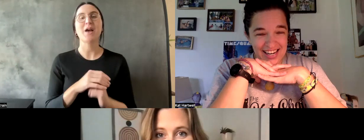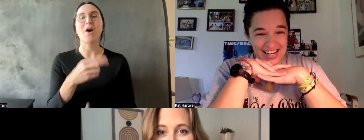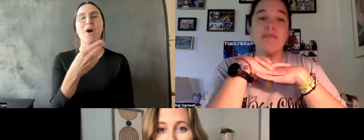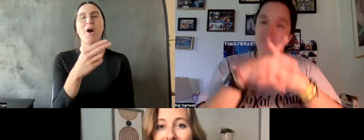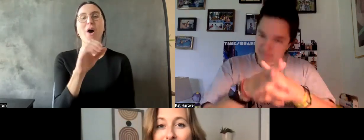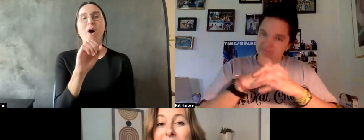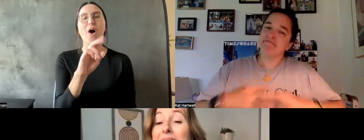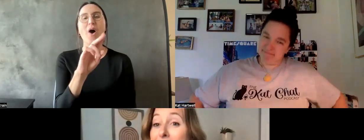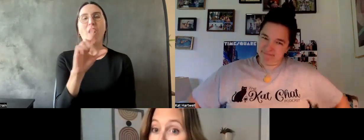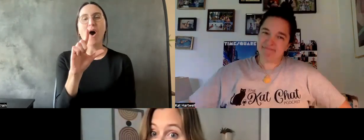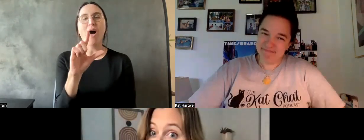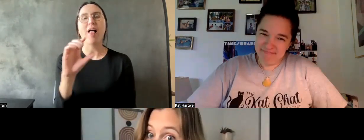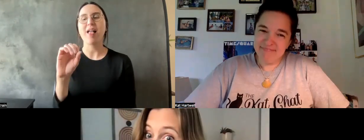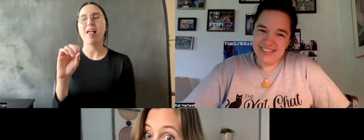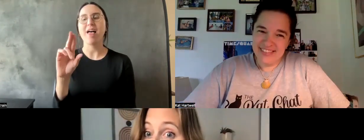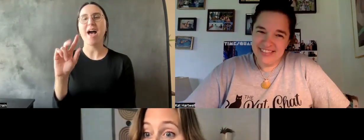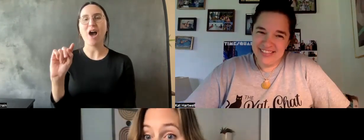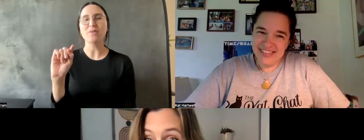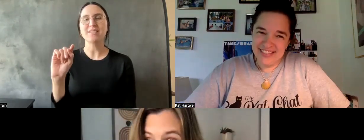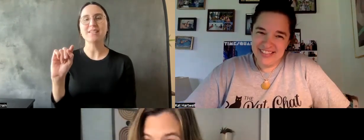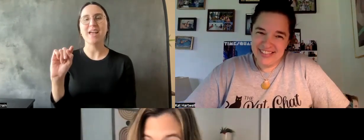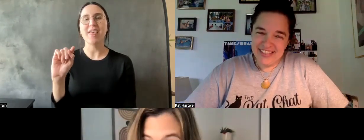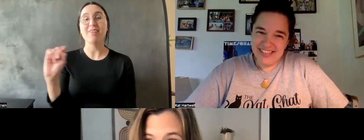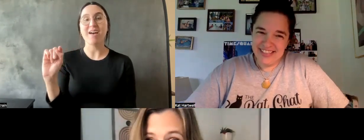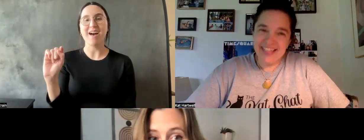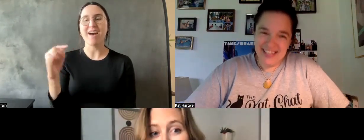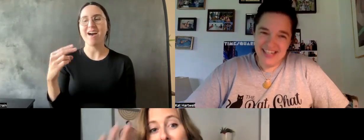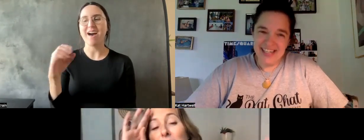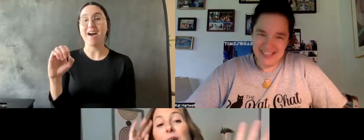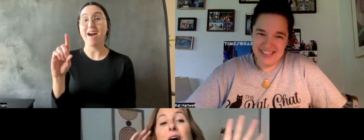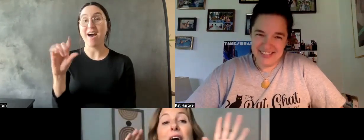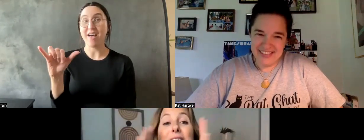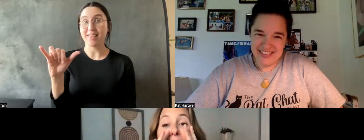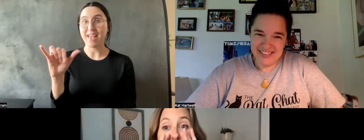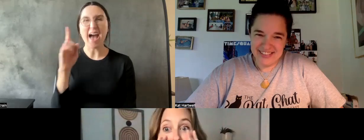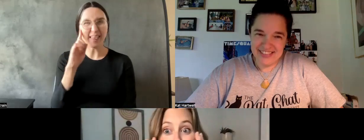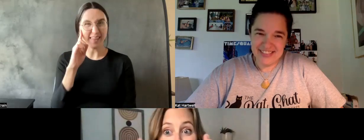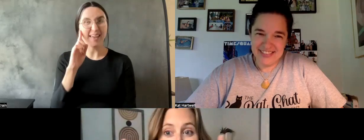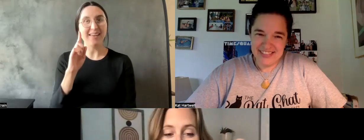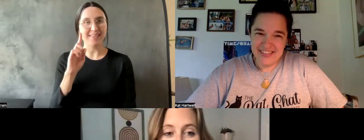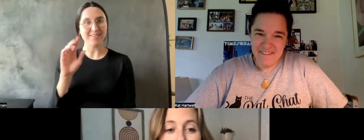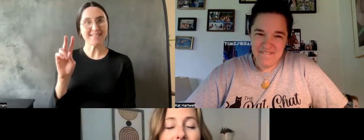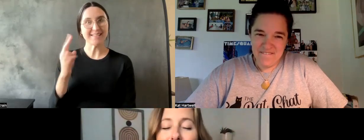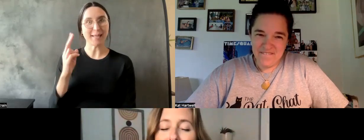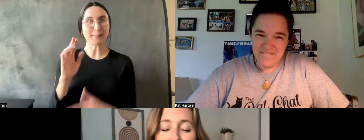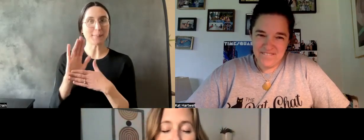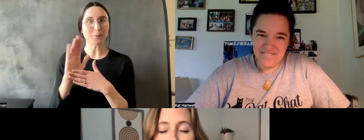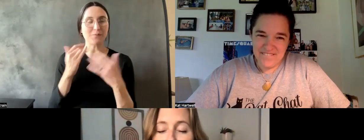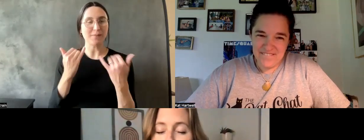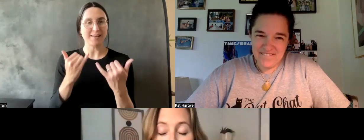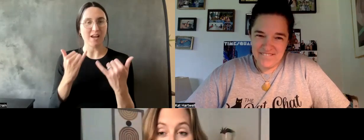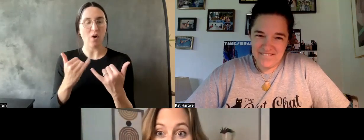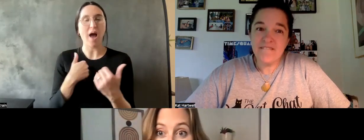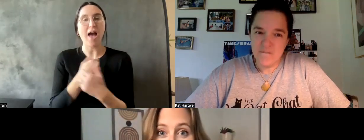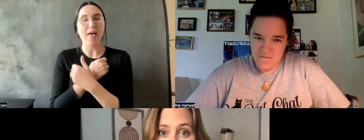Holly. And I'm pretty sure they made a sequel. So I am just like, I love Lacey Chabert.